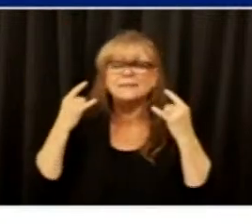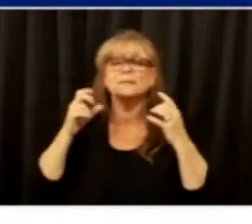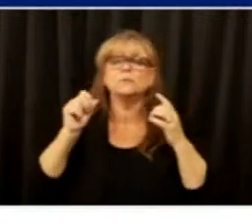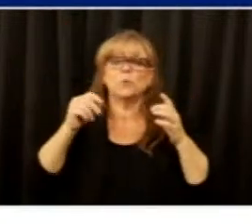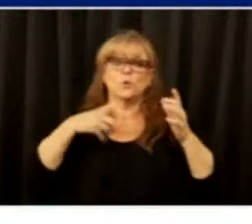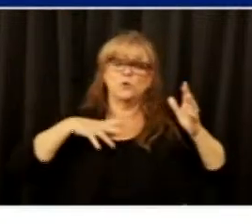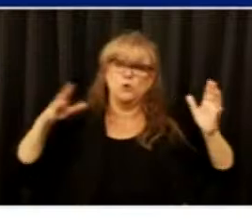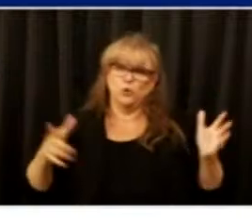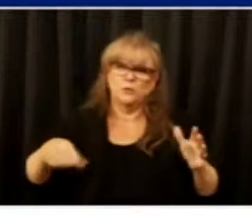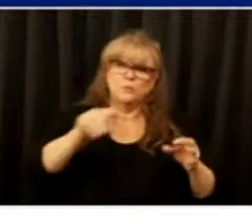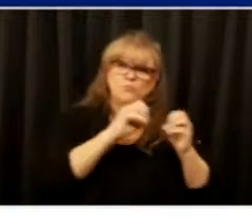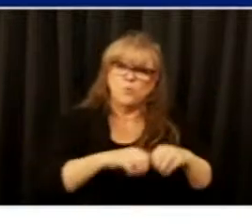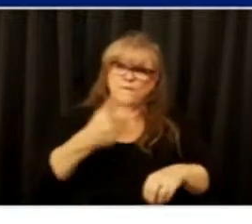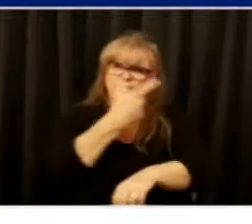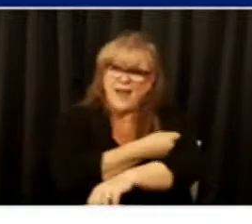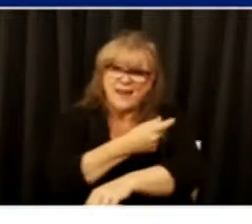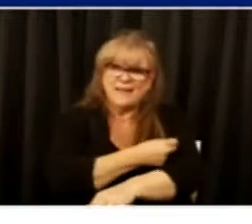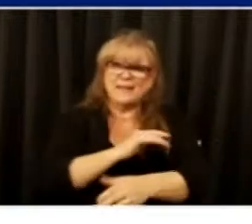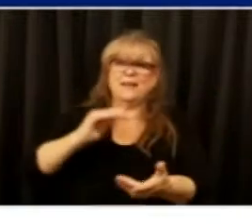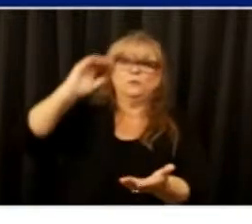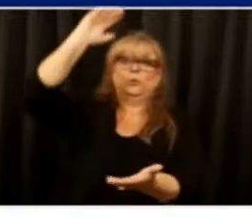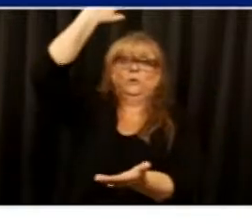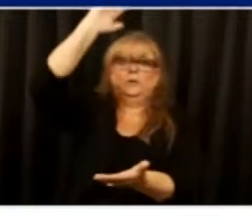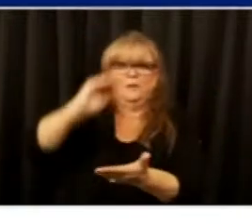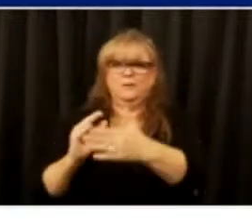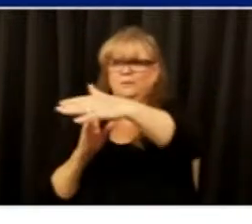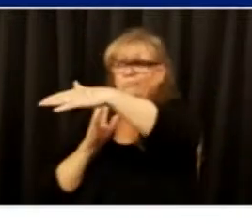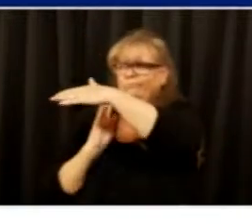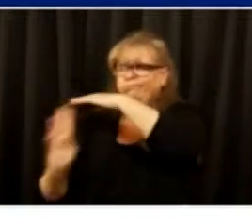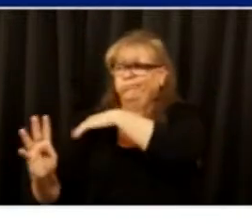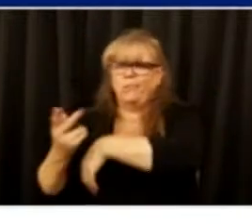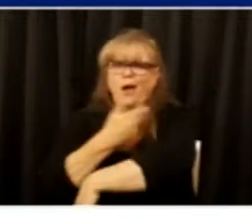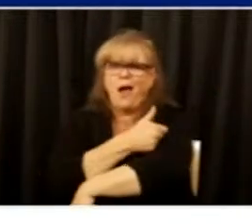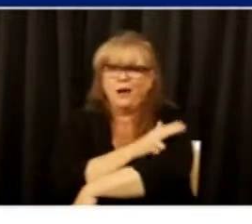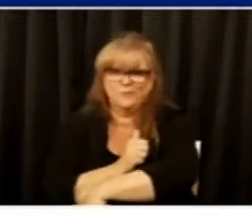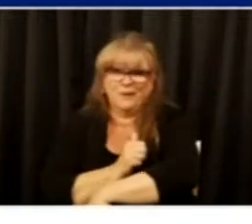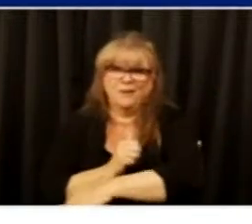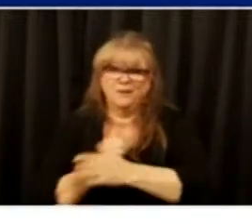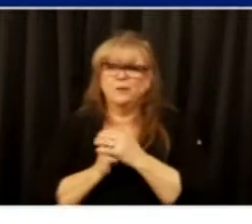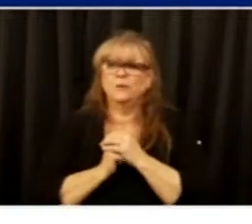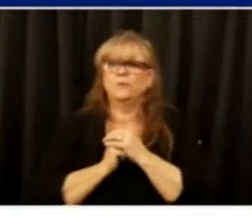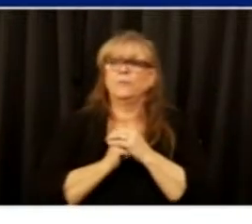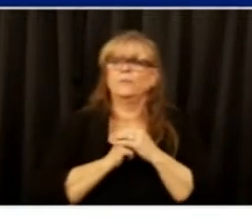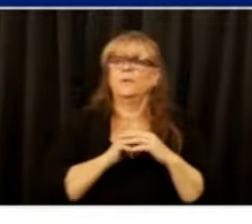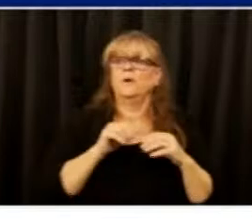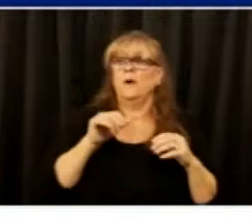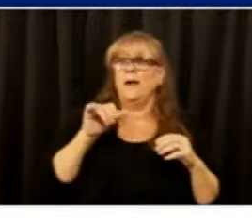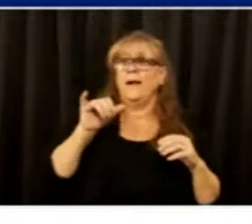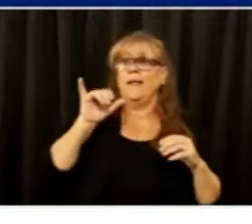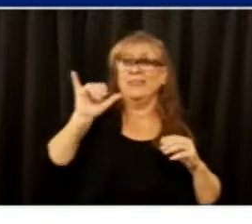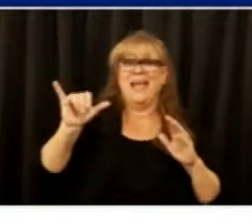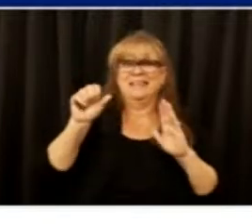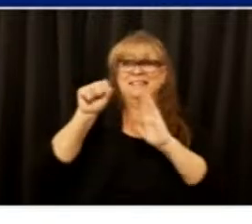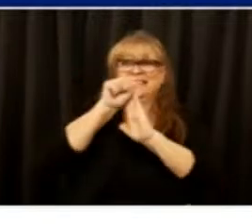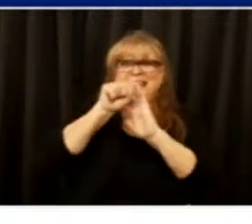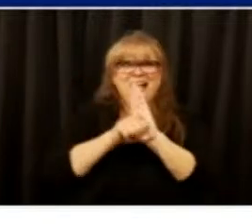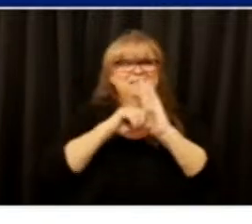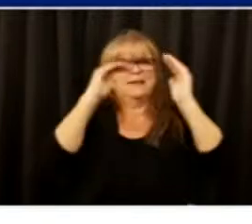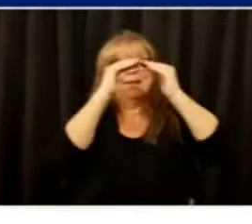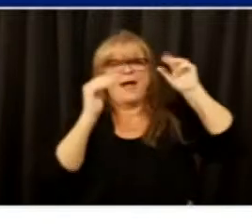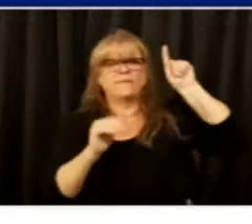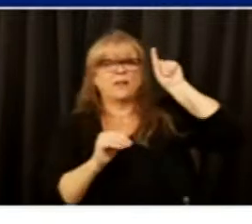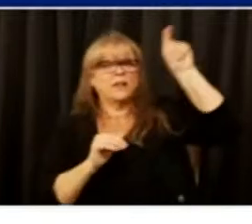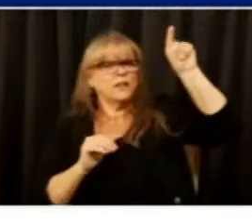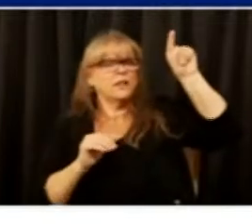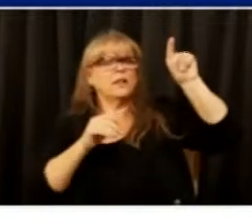capacity, the state's role in requiring statewide restrictions is thankfully no longer needed,